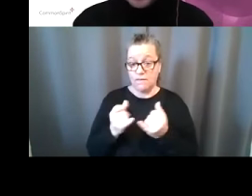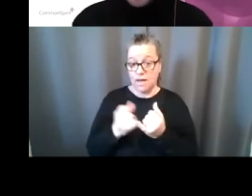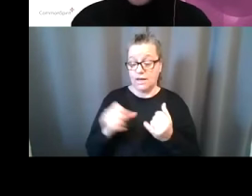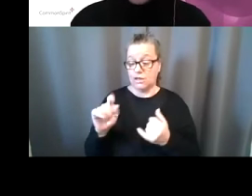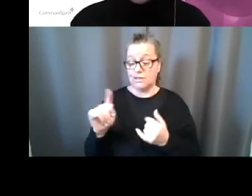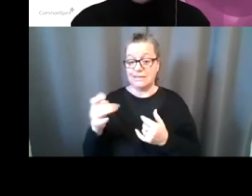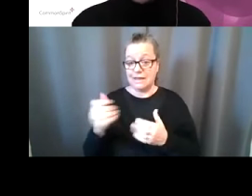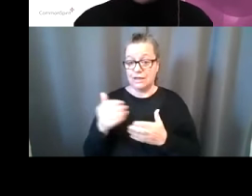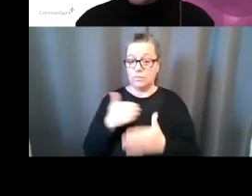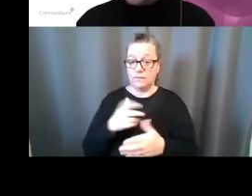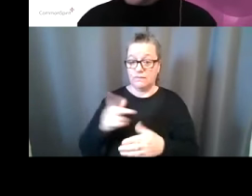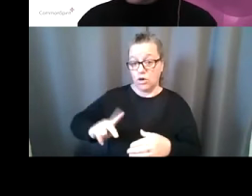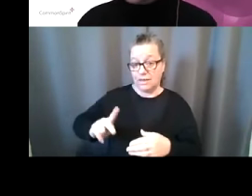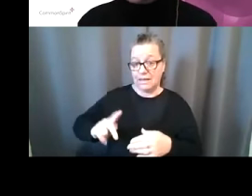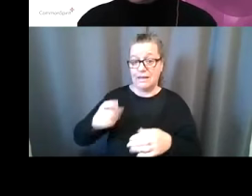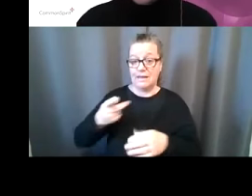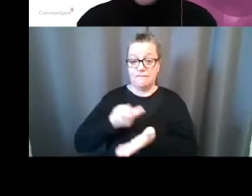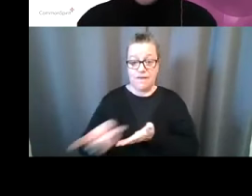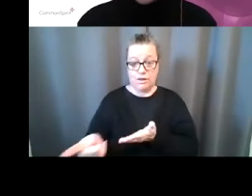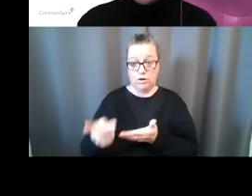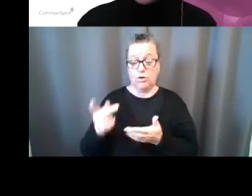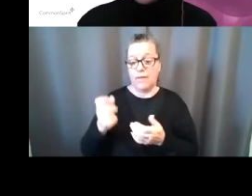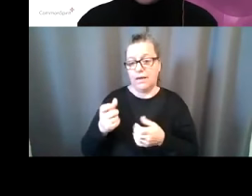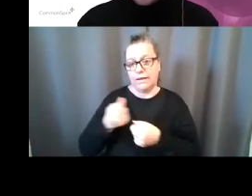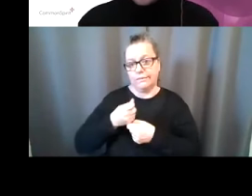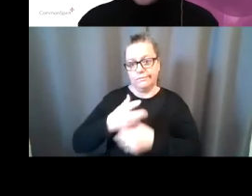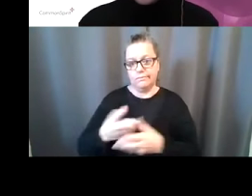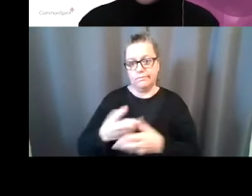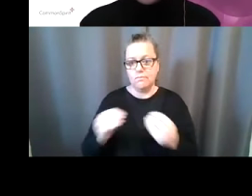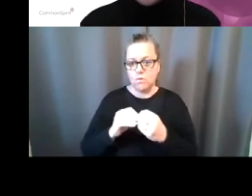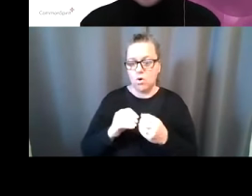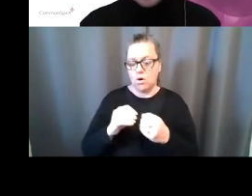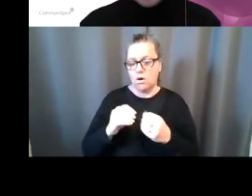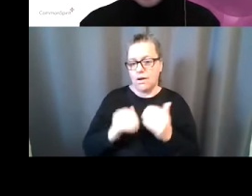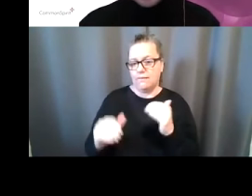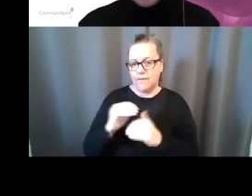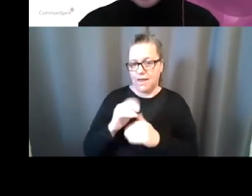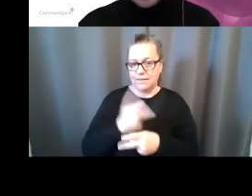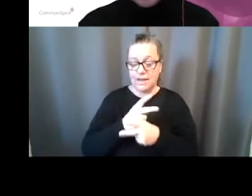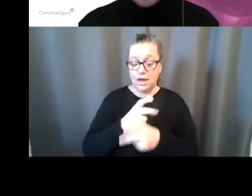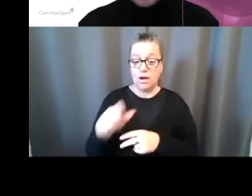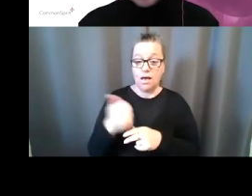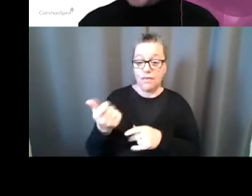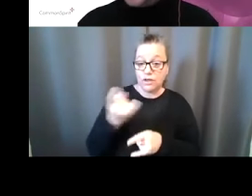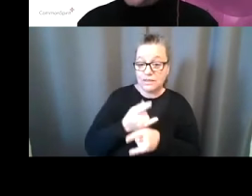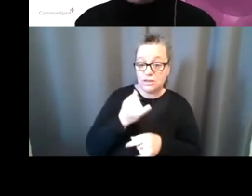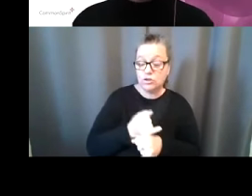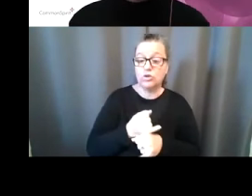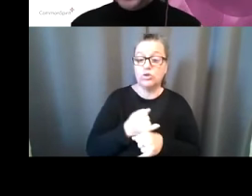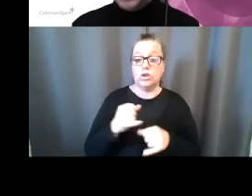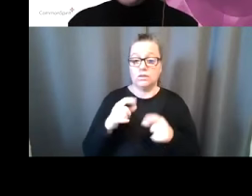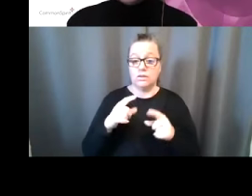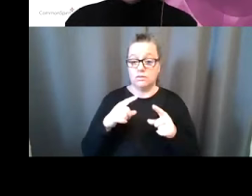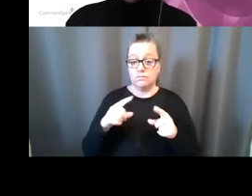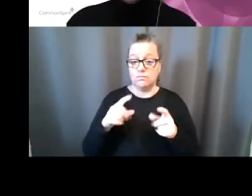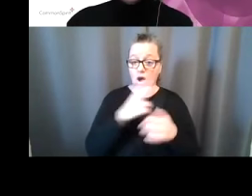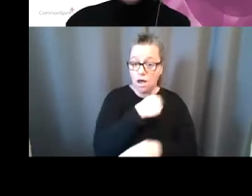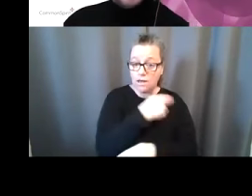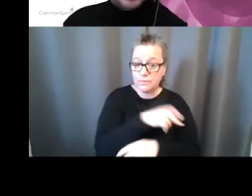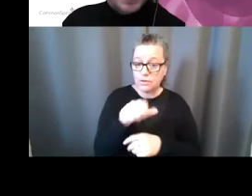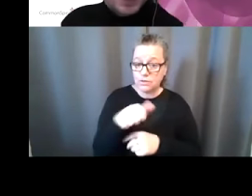kidney failure, which can trigger more advanced care. Other institutions like University of Washington, Mass General Brigham, Vanderbilt, and a growing number of